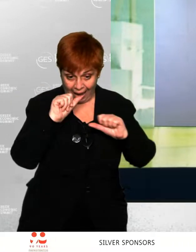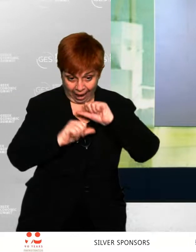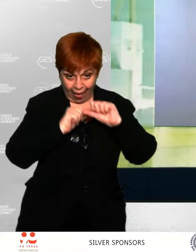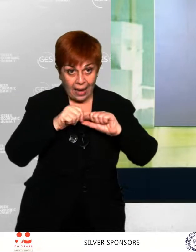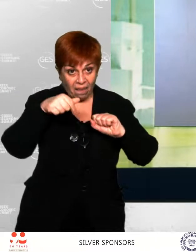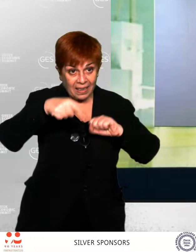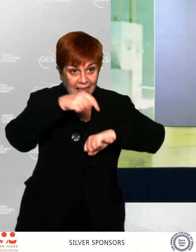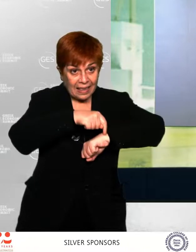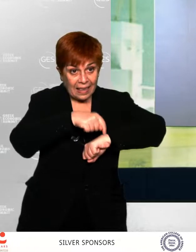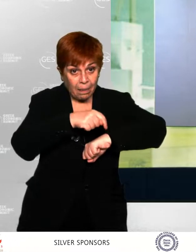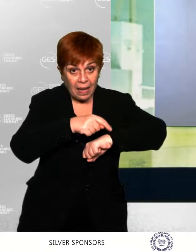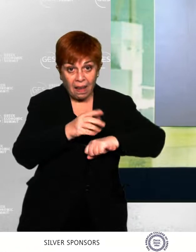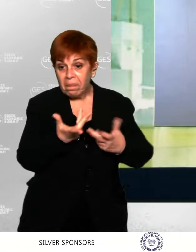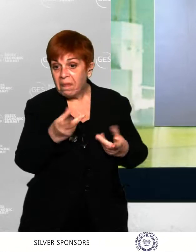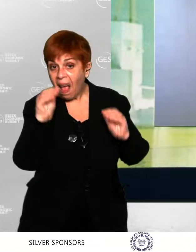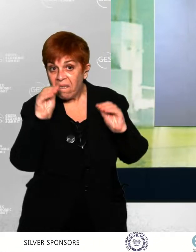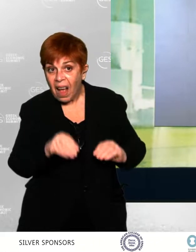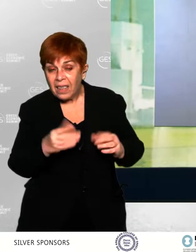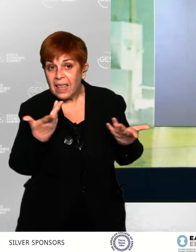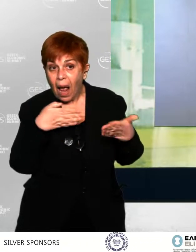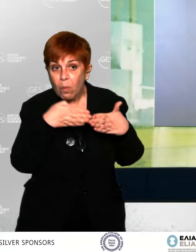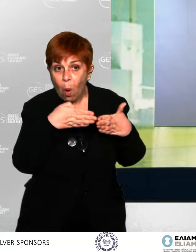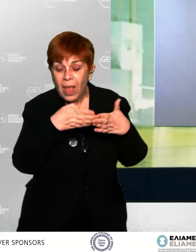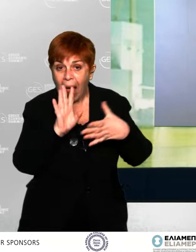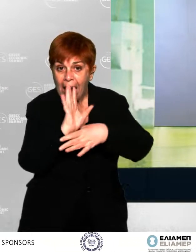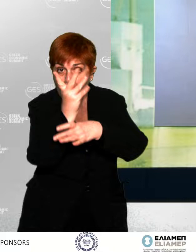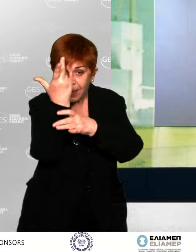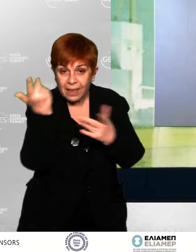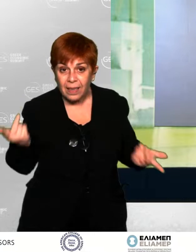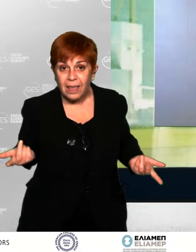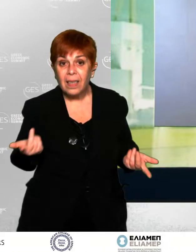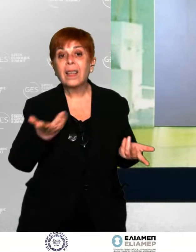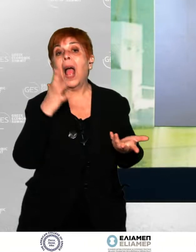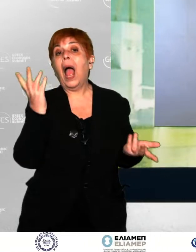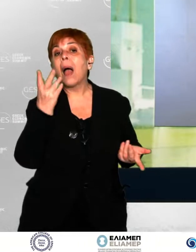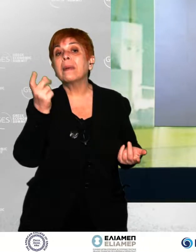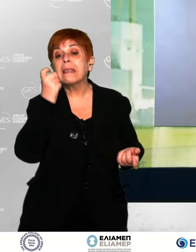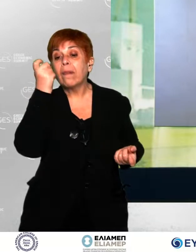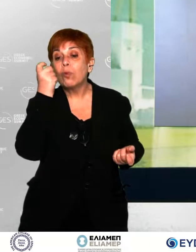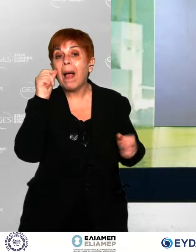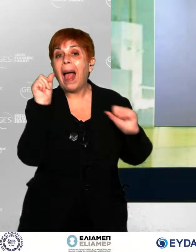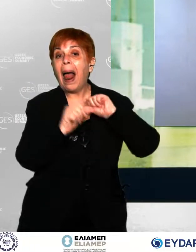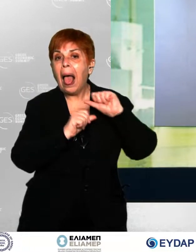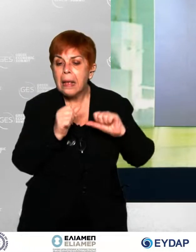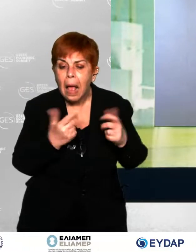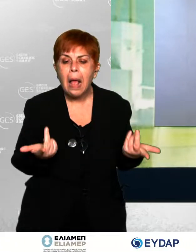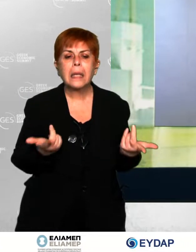think changes in consumption patterns, changes in transport patterns,